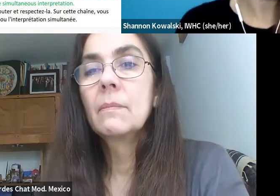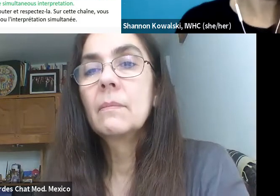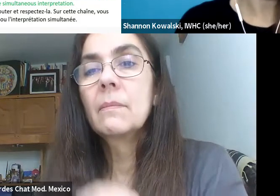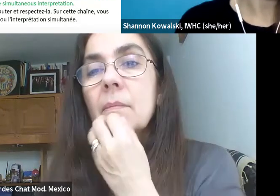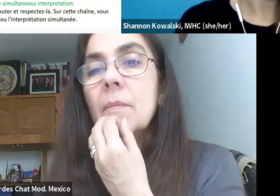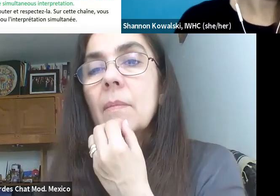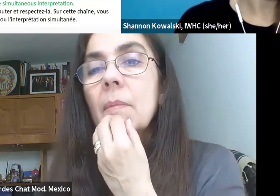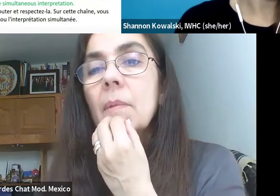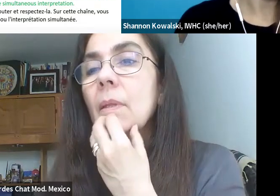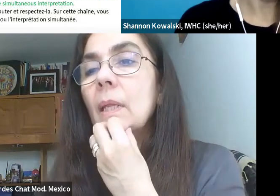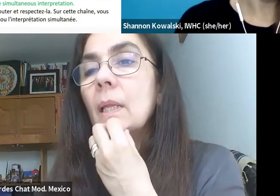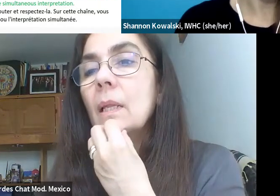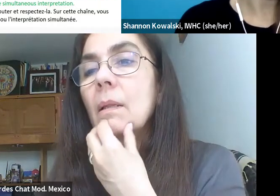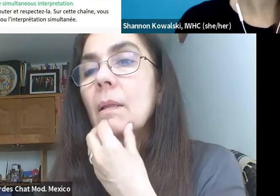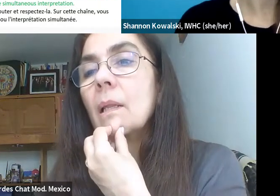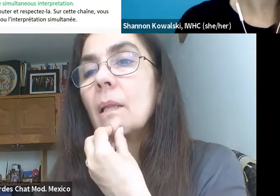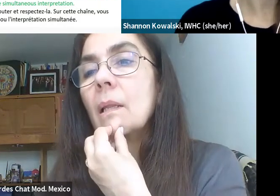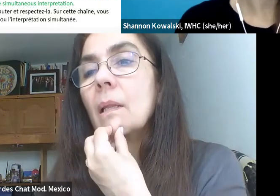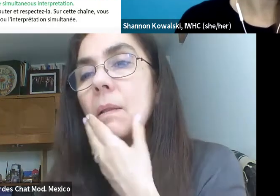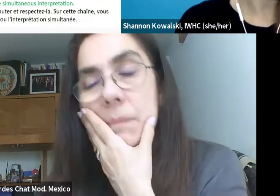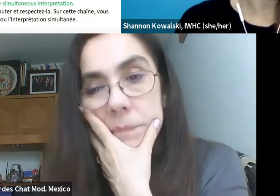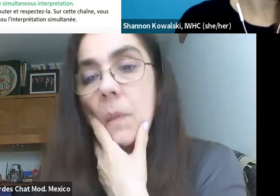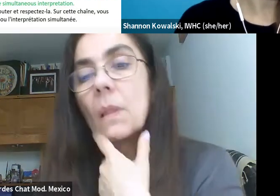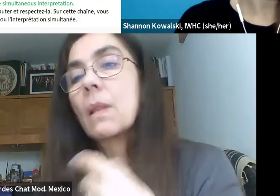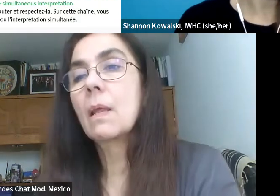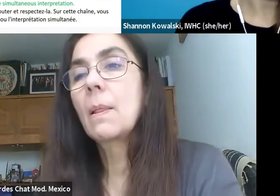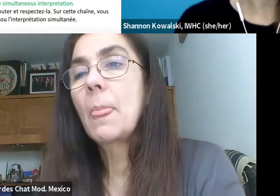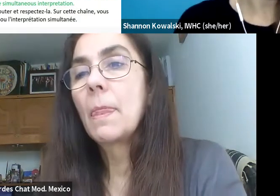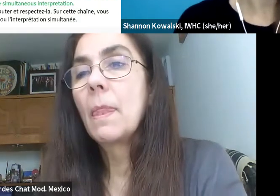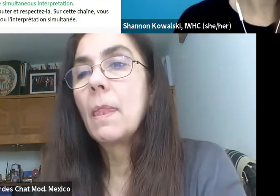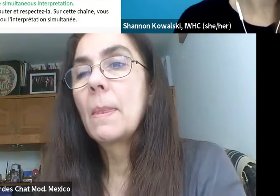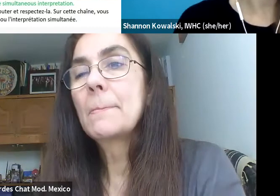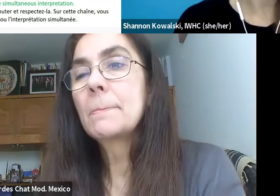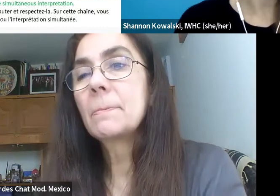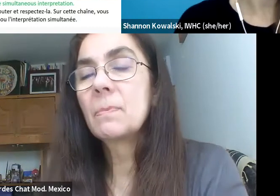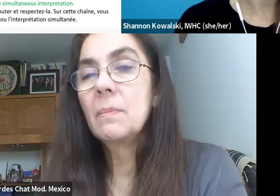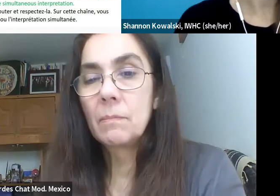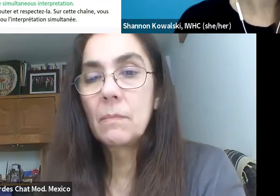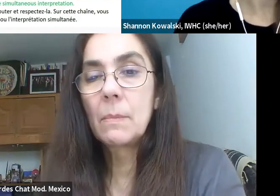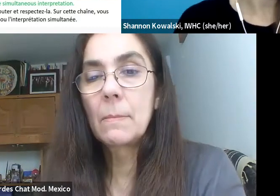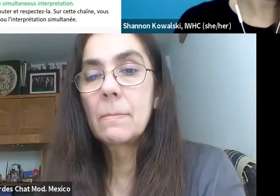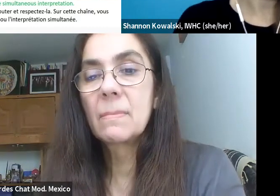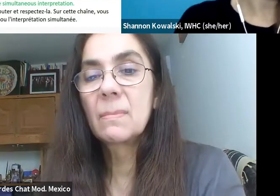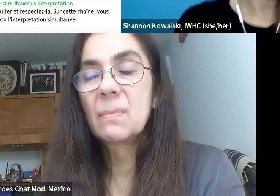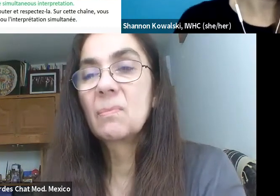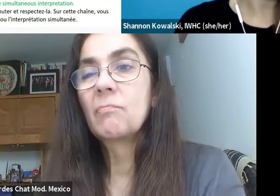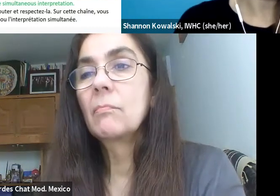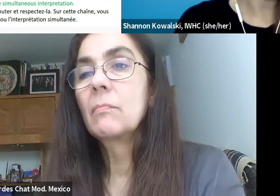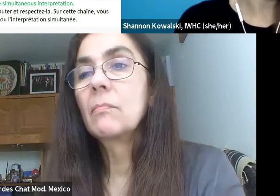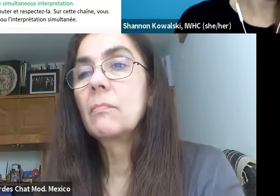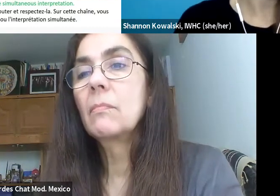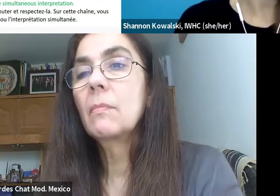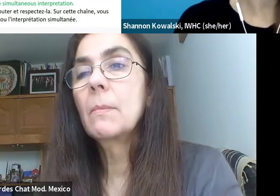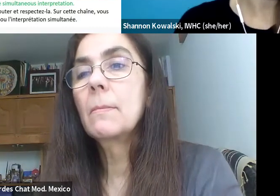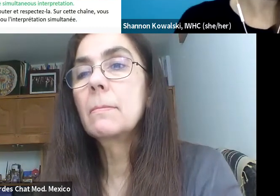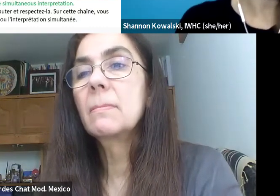said that people will be asking questions throughout, yes? Exactly. Okay. But if it's not open at the beginning, they won't be able